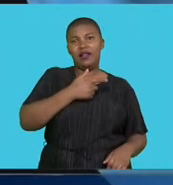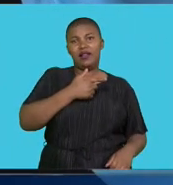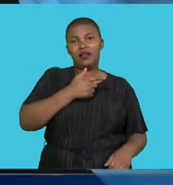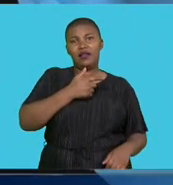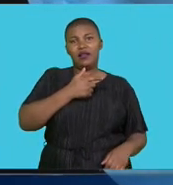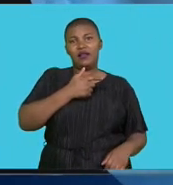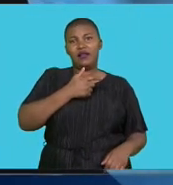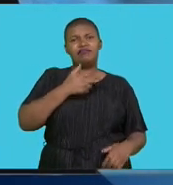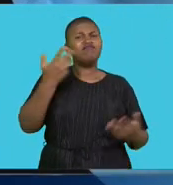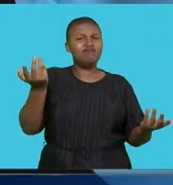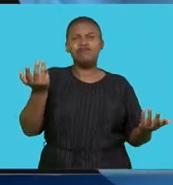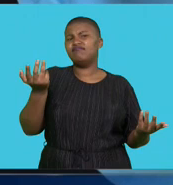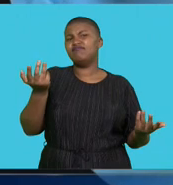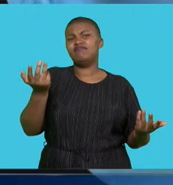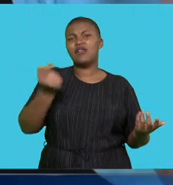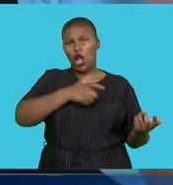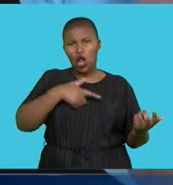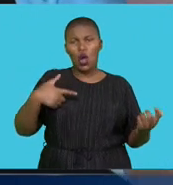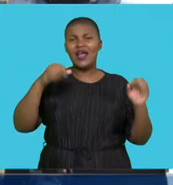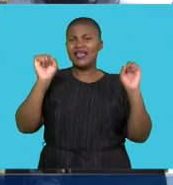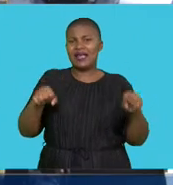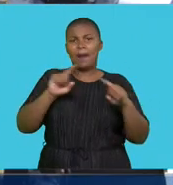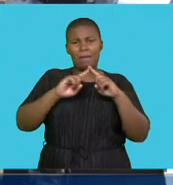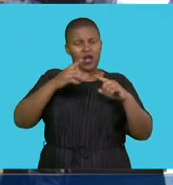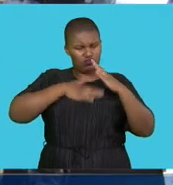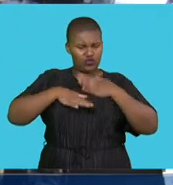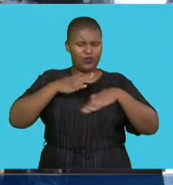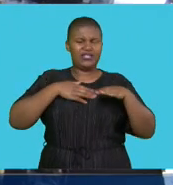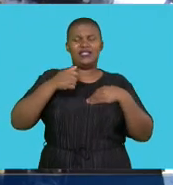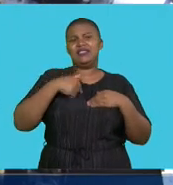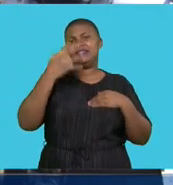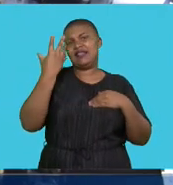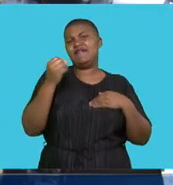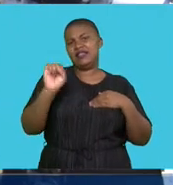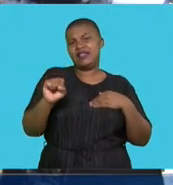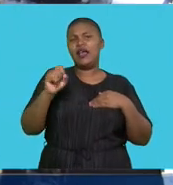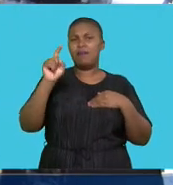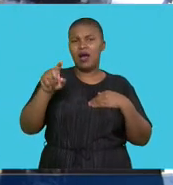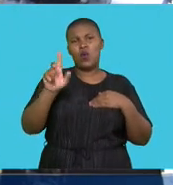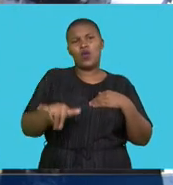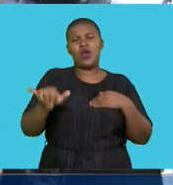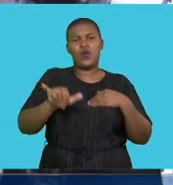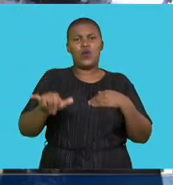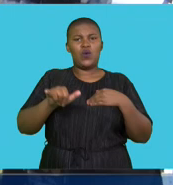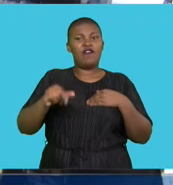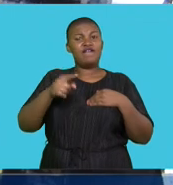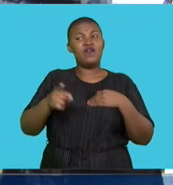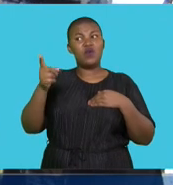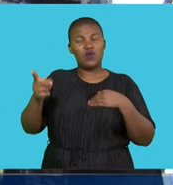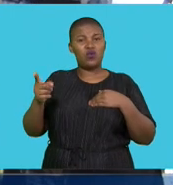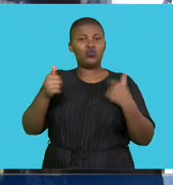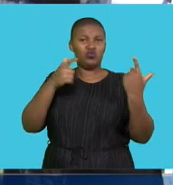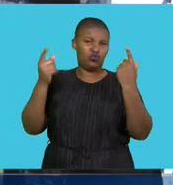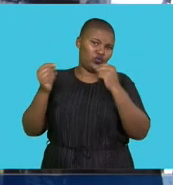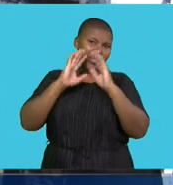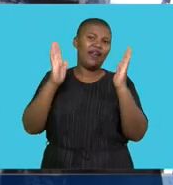Though it's taking, you know, long, but we are patient enough to wait for them and for them to